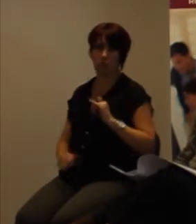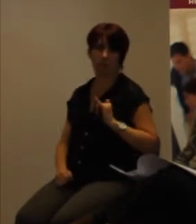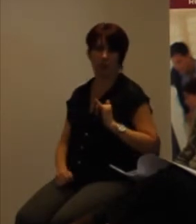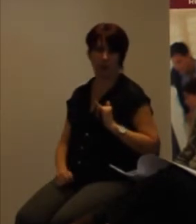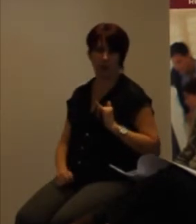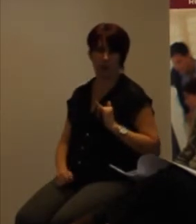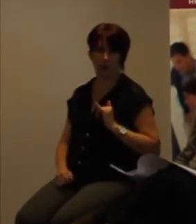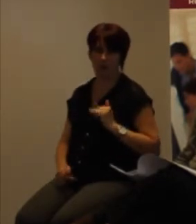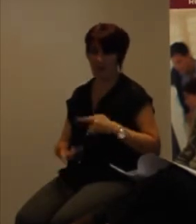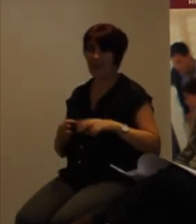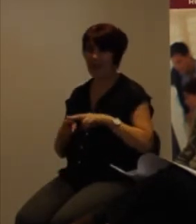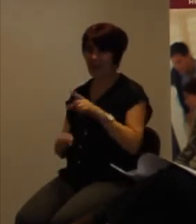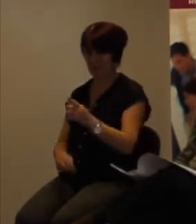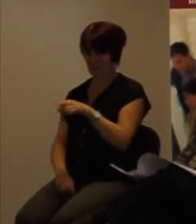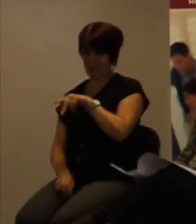in. If you're the assessor,